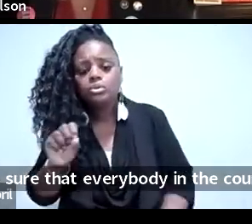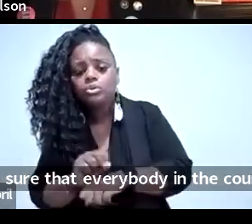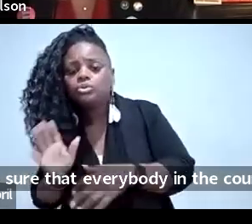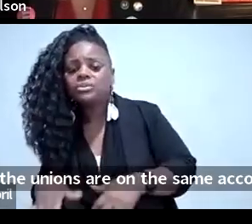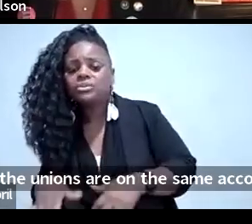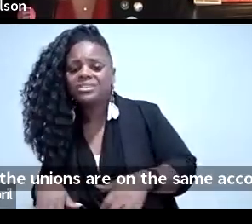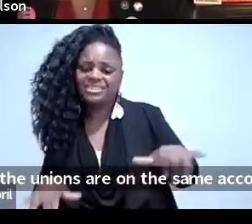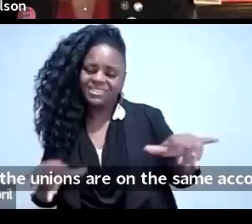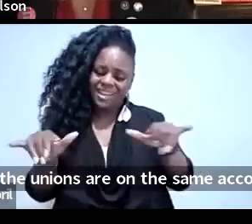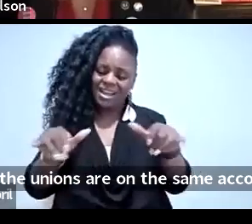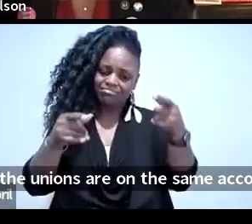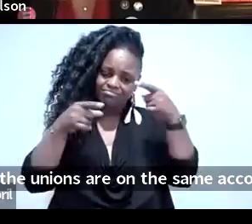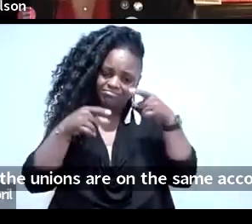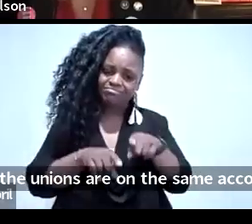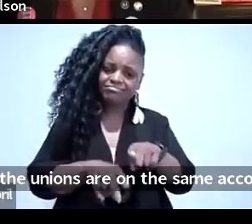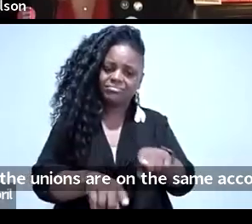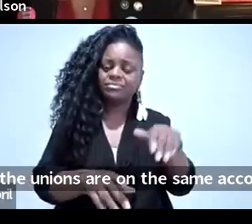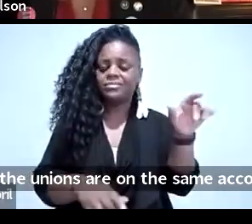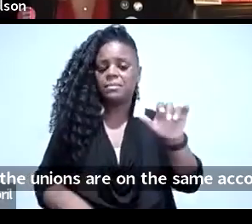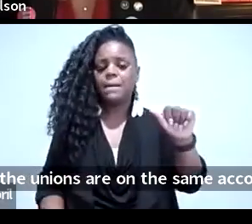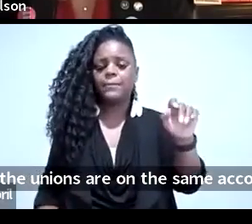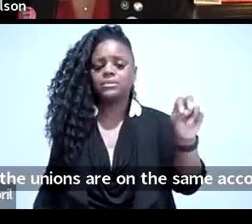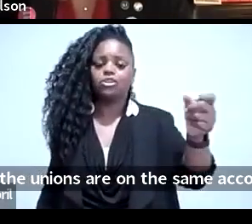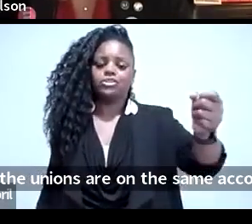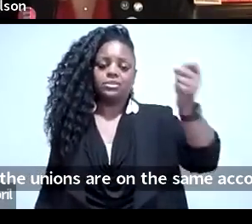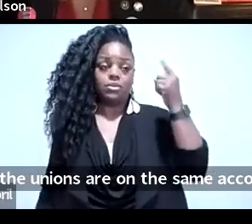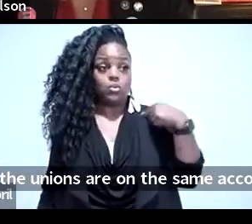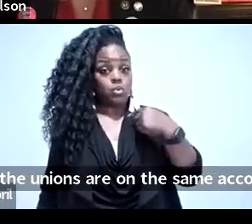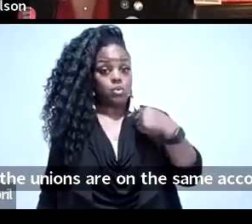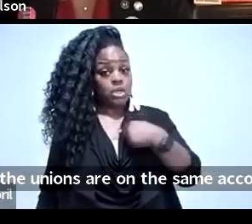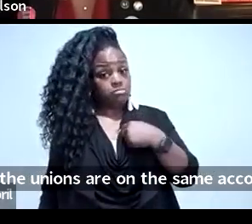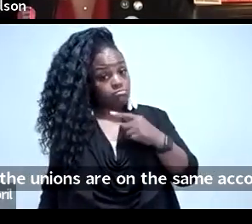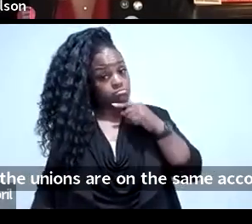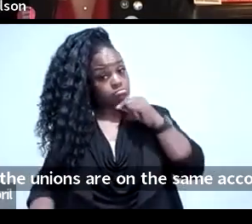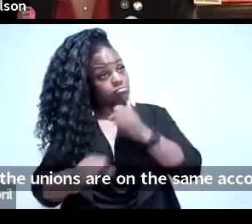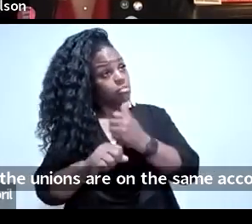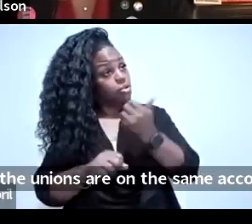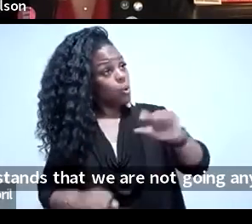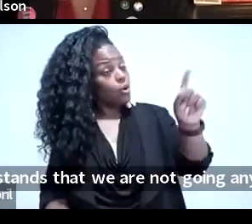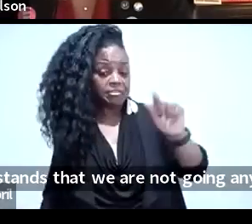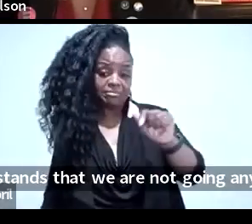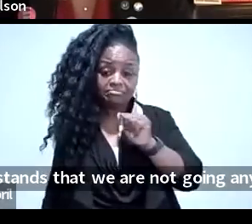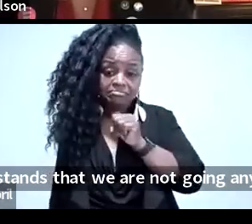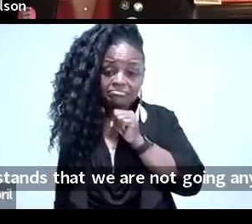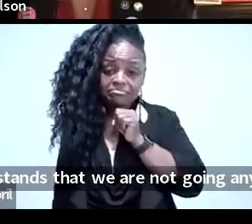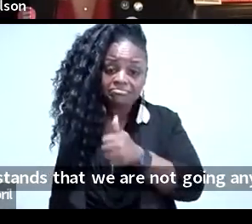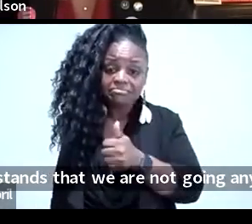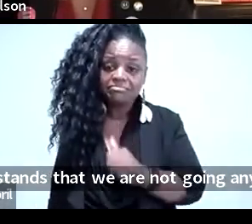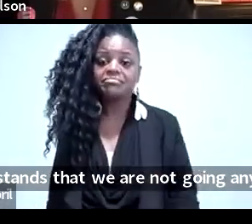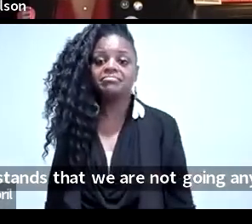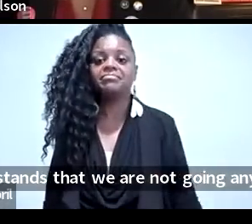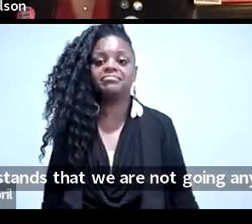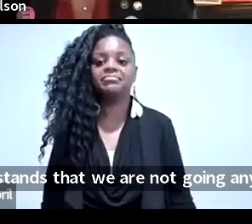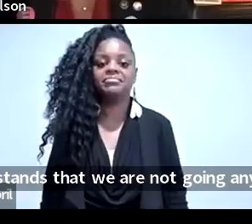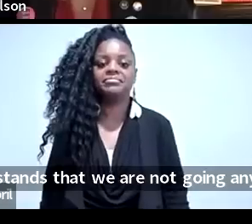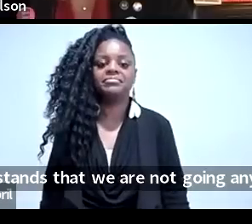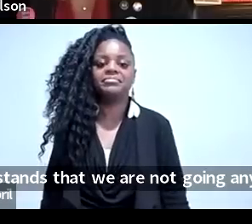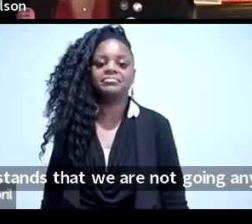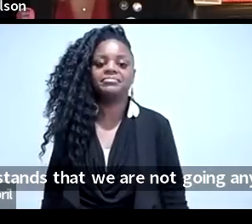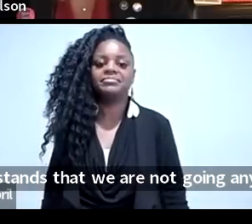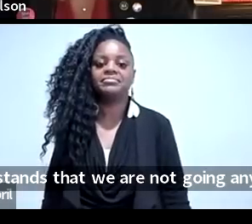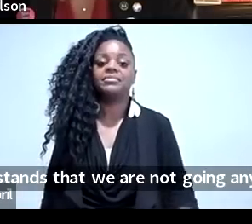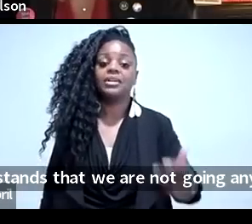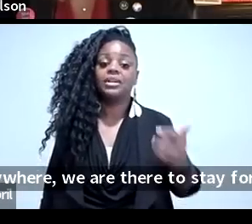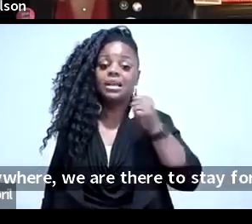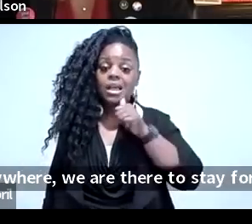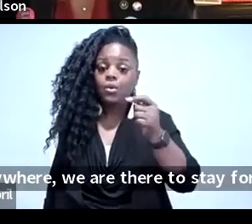the ALU isn't going anywhere. We're literally there to stay forever. And I think they're aware of that, but they don't want to recognize